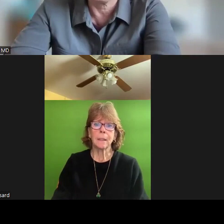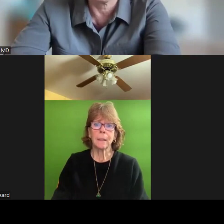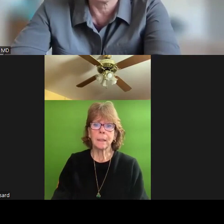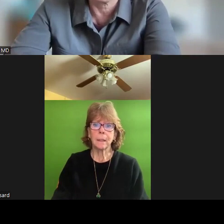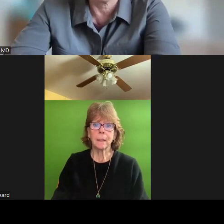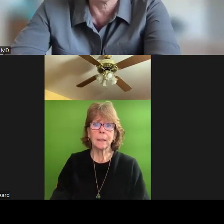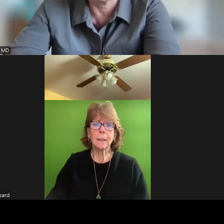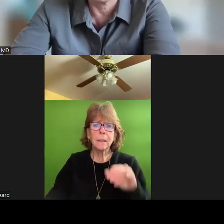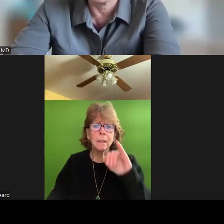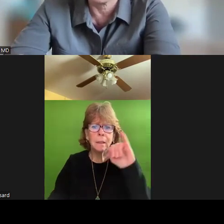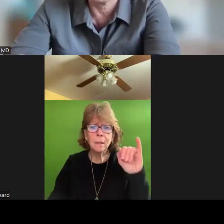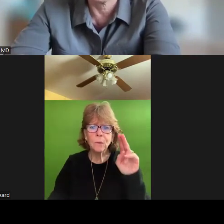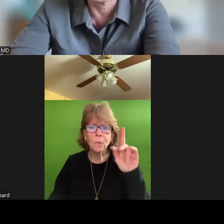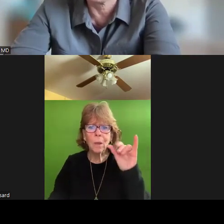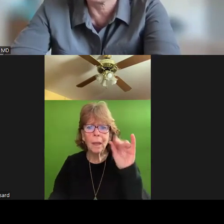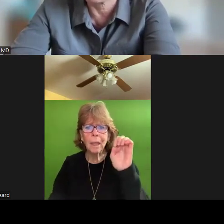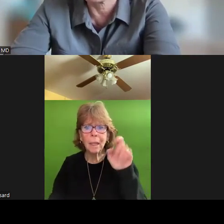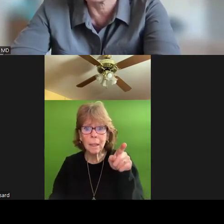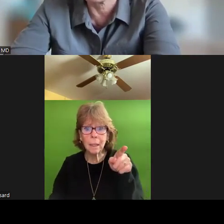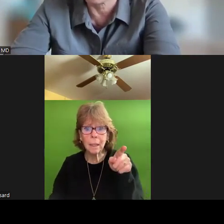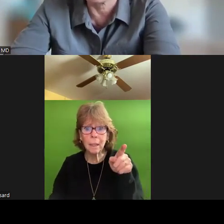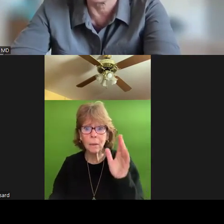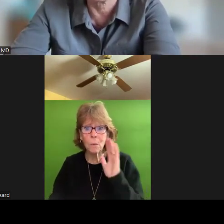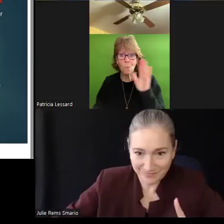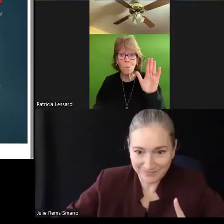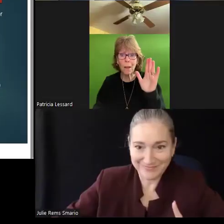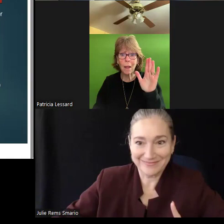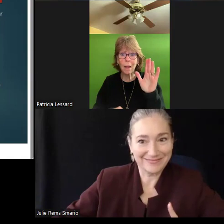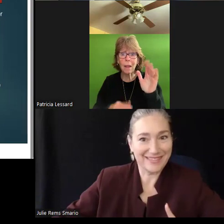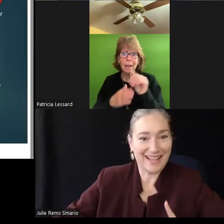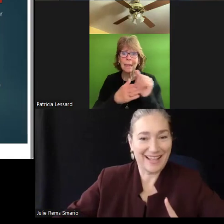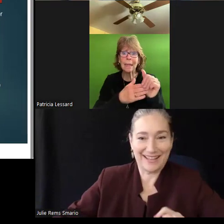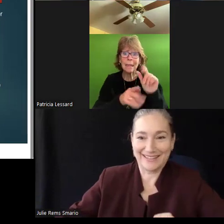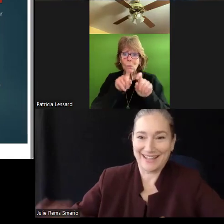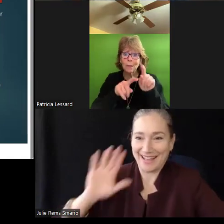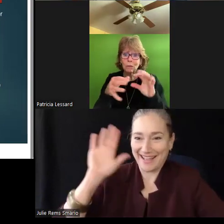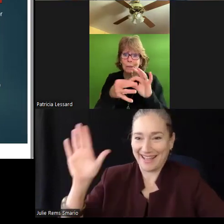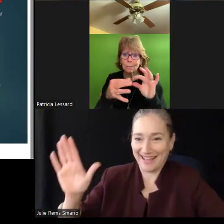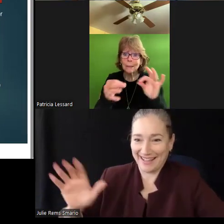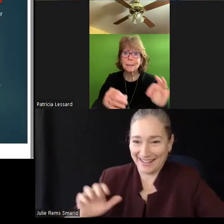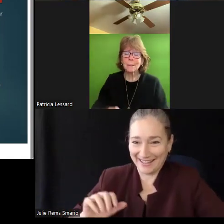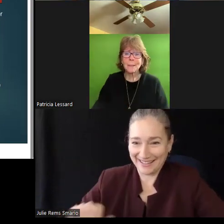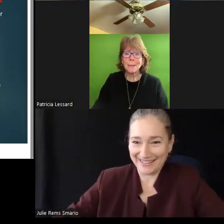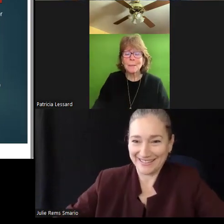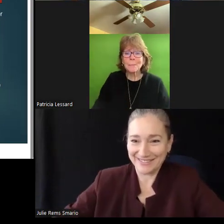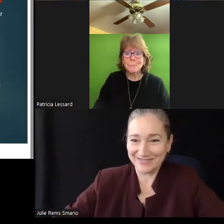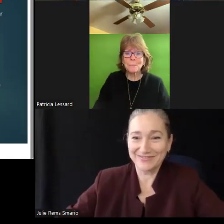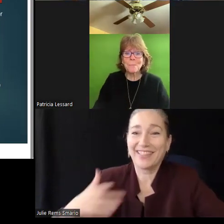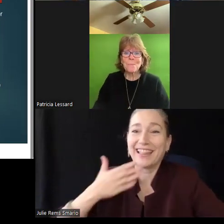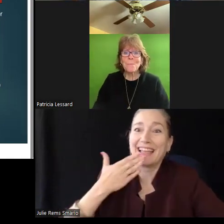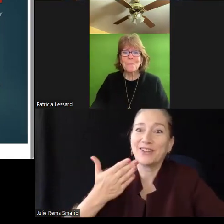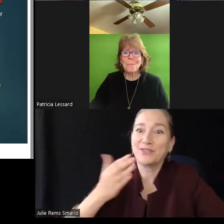I think Julie was going to lead the question and comments. And okay, here she is. Thank you.